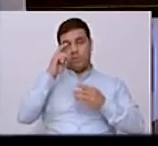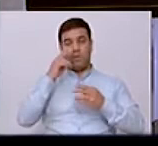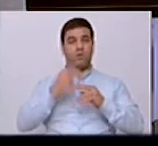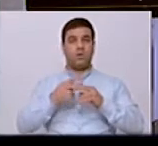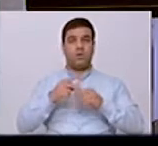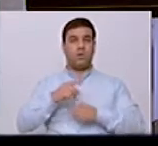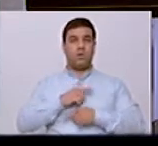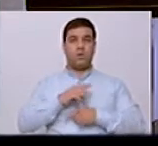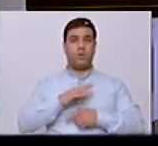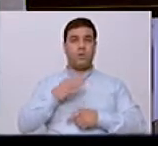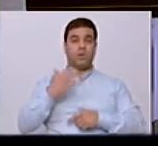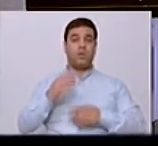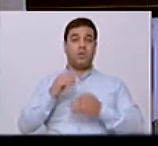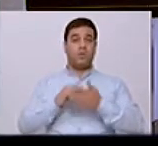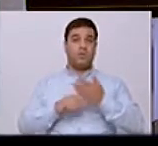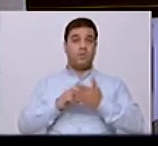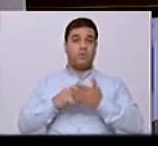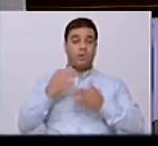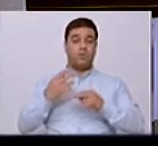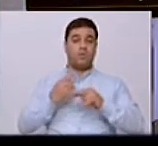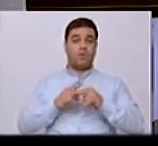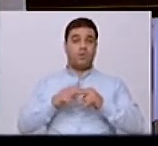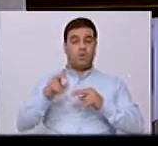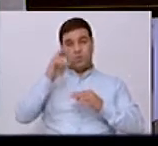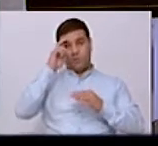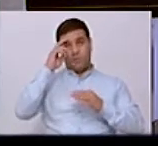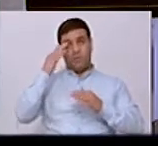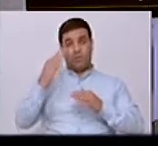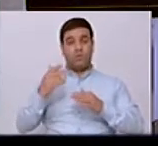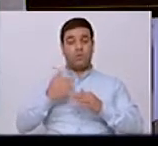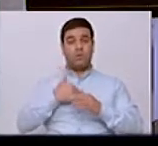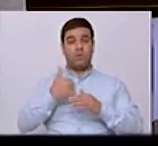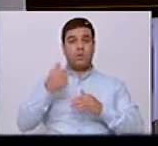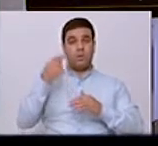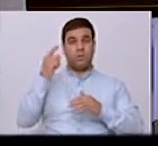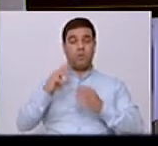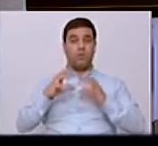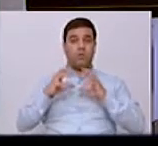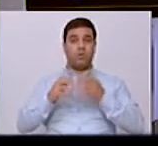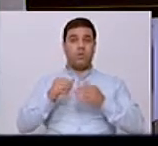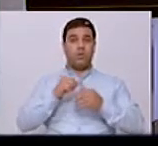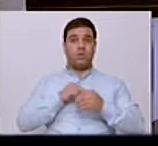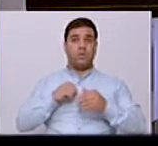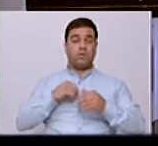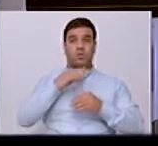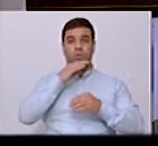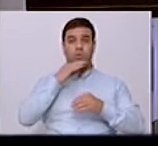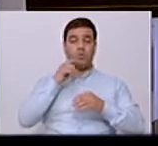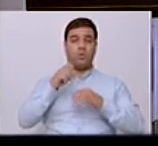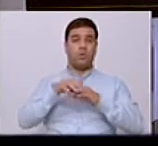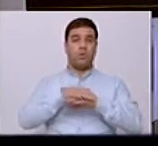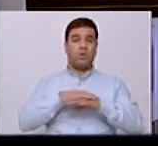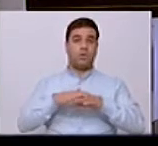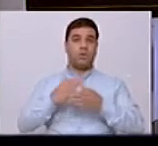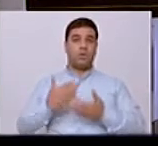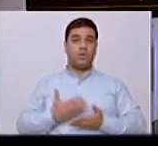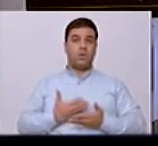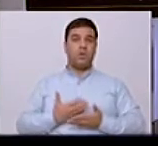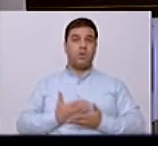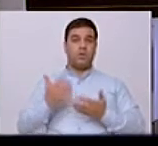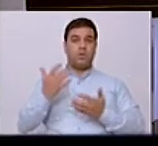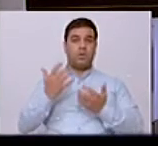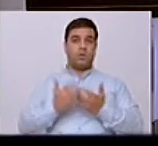ham yetmagan. Sababi ana shu davlatlarda bizga ma'lumki, dunyodagi eng ko'p aholi jamlangan mamlakatlar